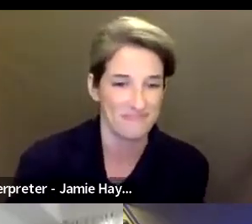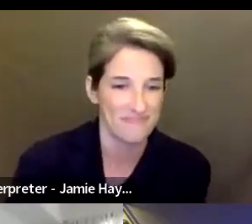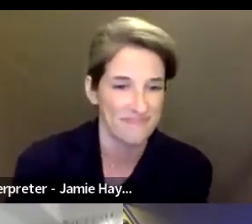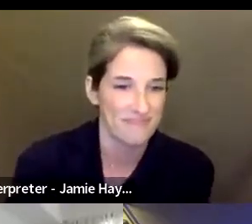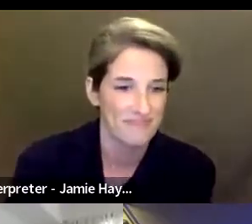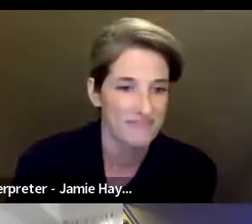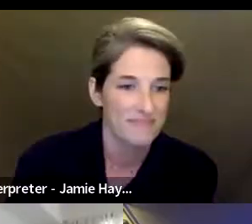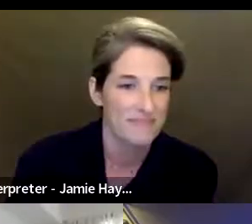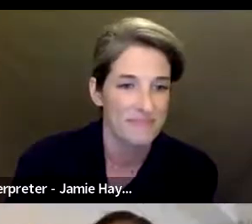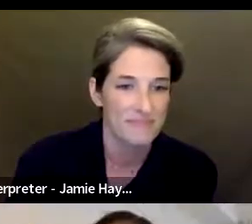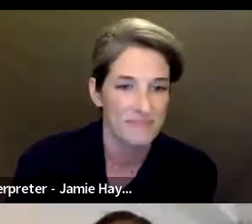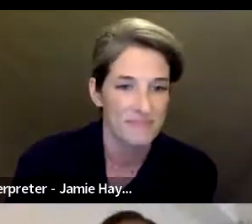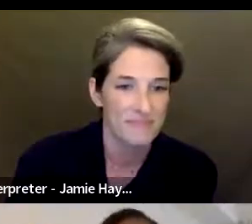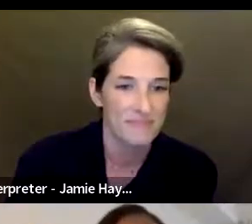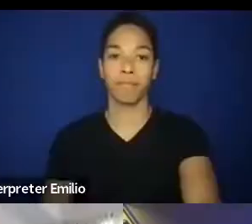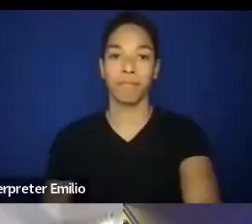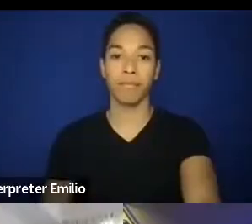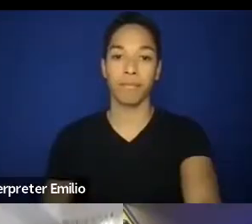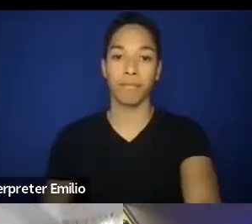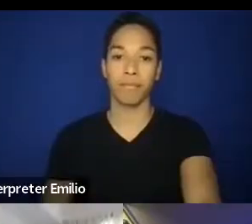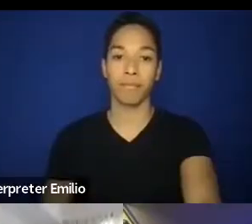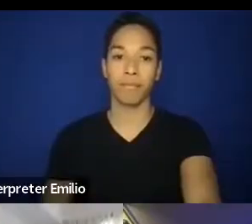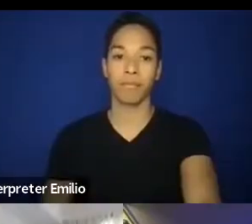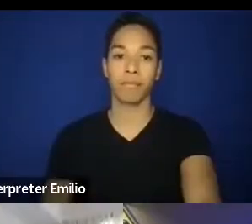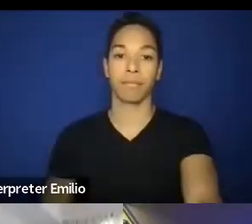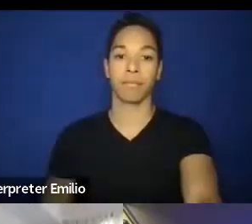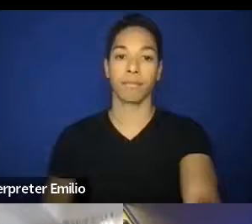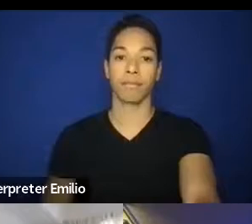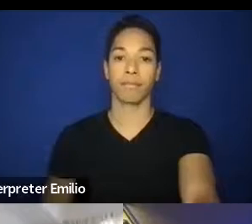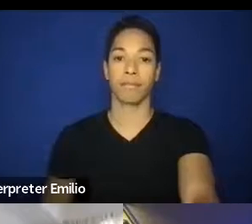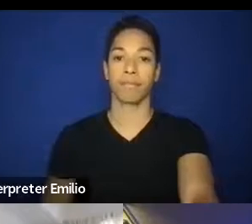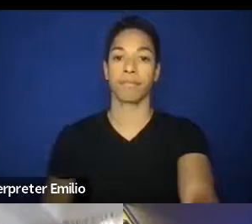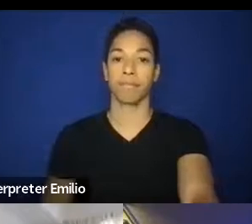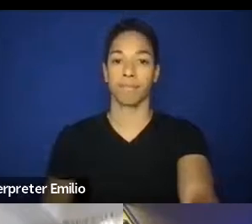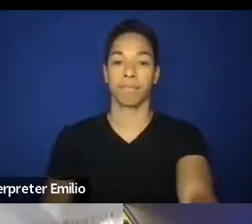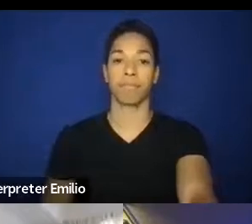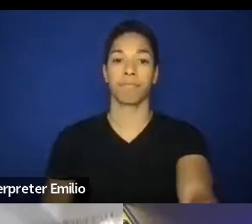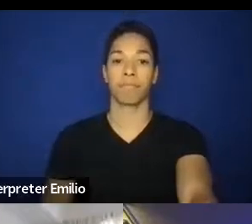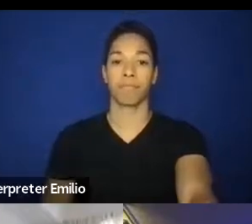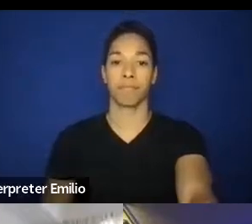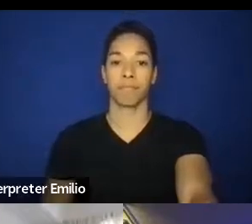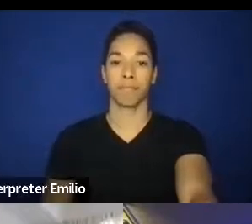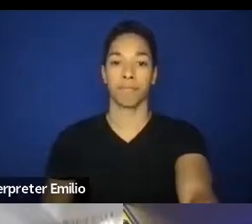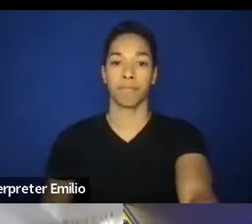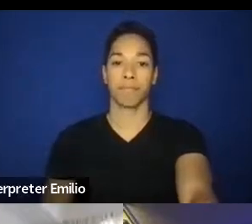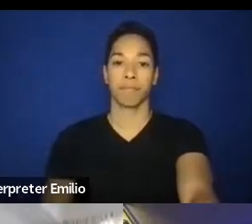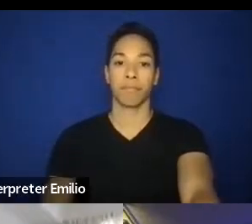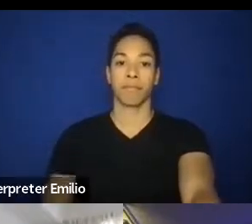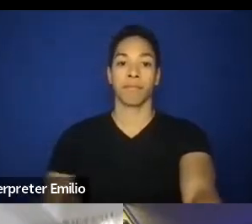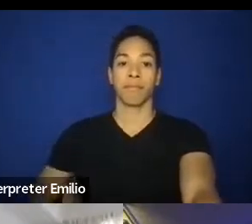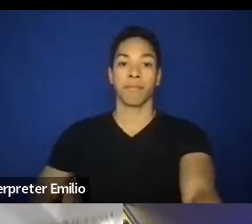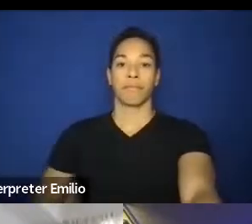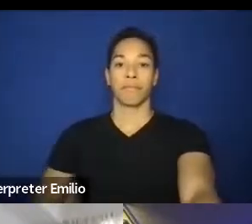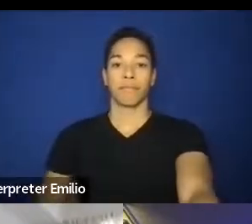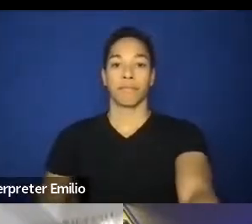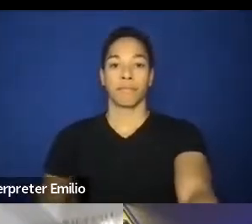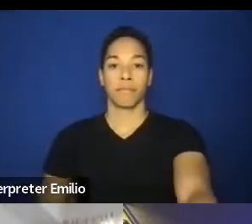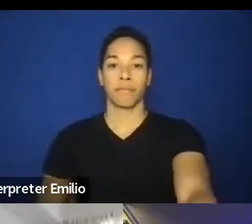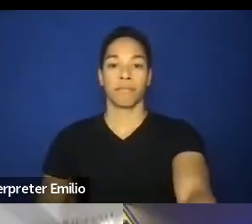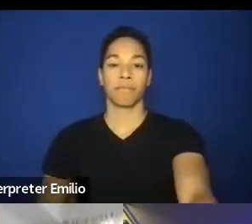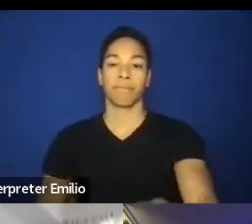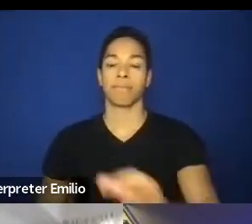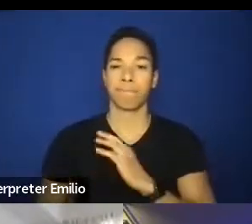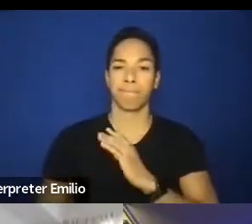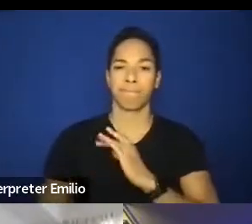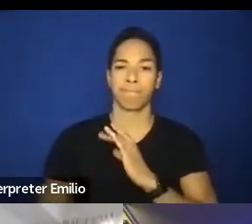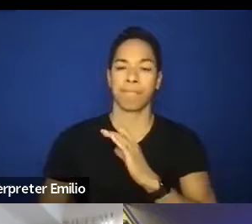I think to just, everything been said, I think, interestingly enough, ideal conditions that